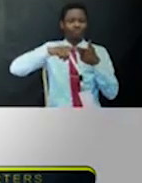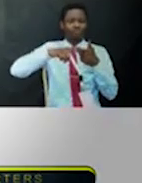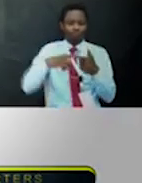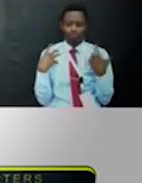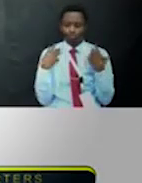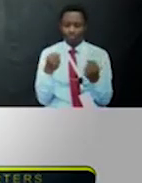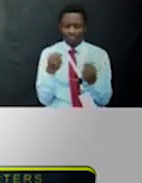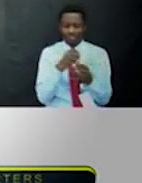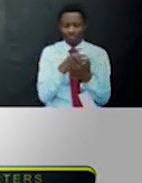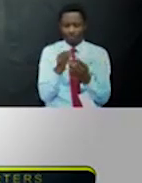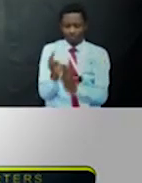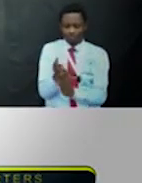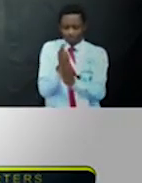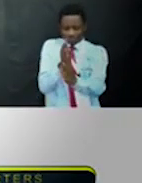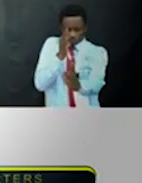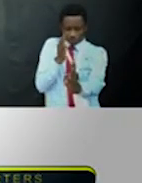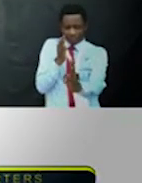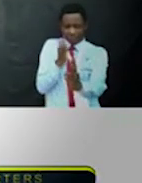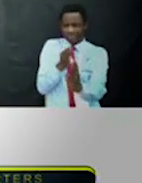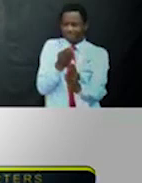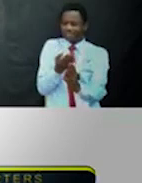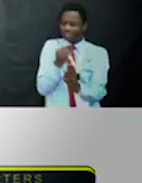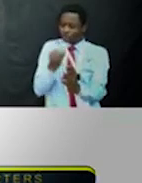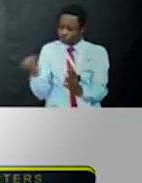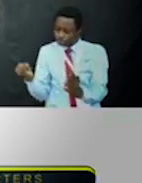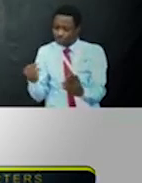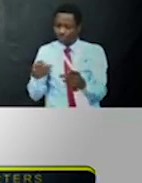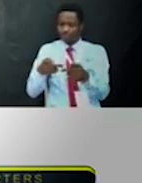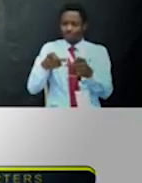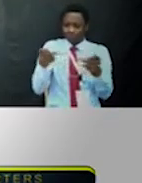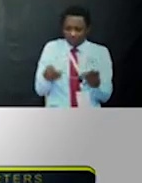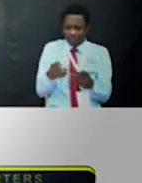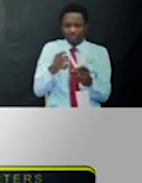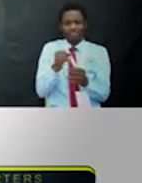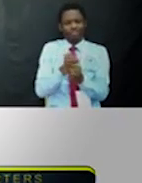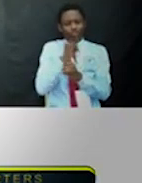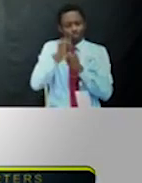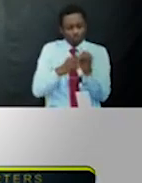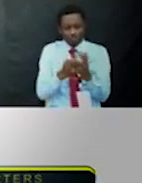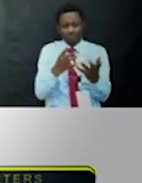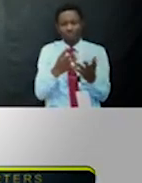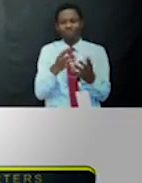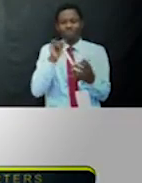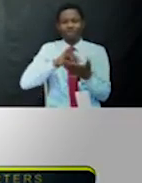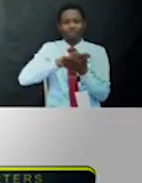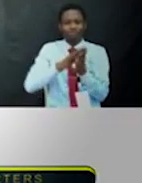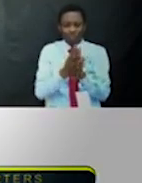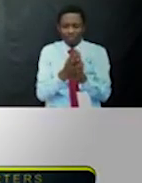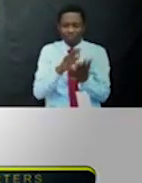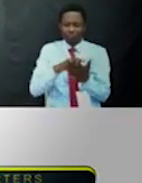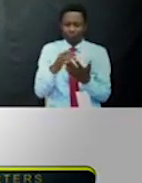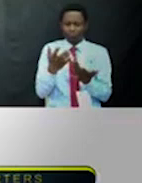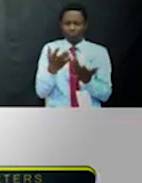existing institutions and structures of the church to serve as implementation units and to provide